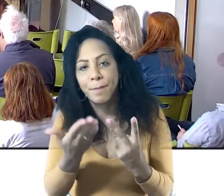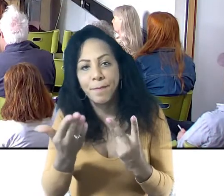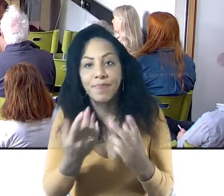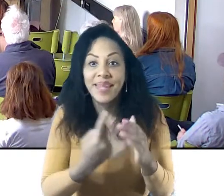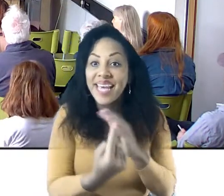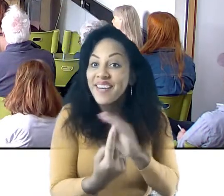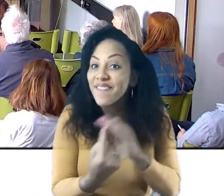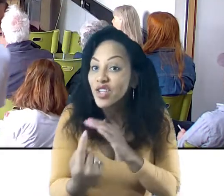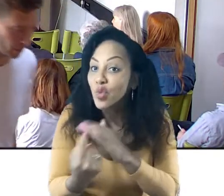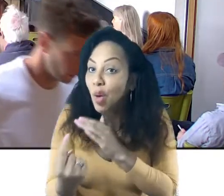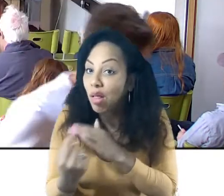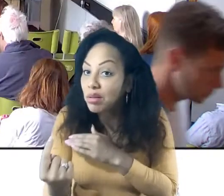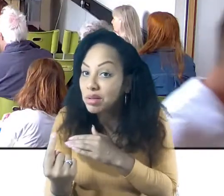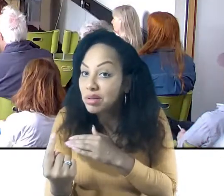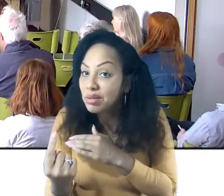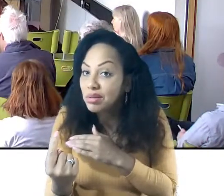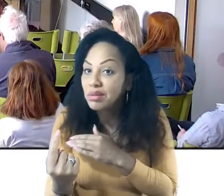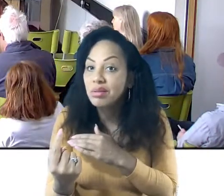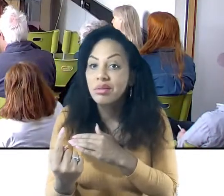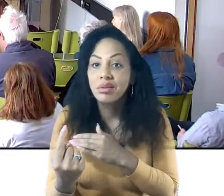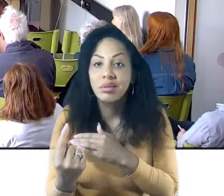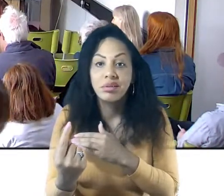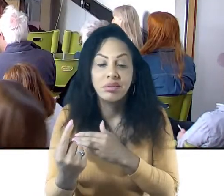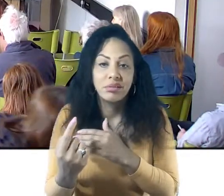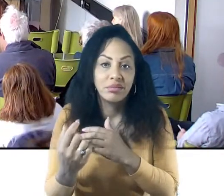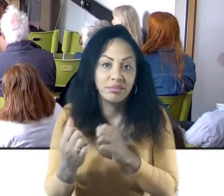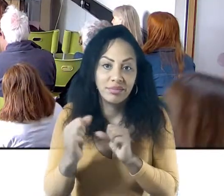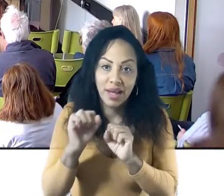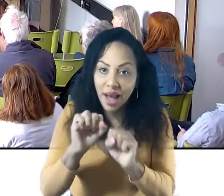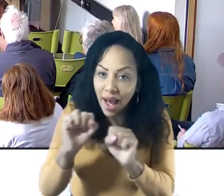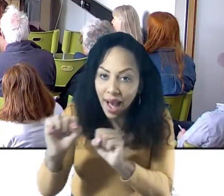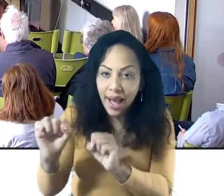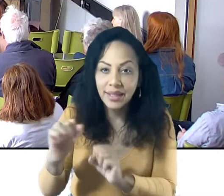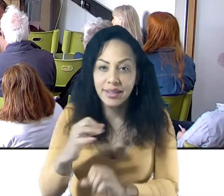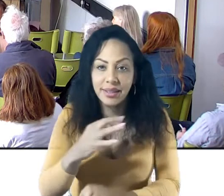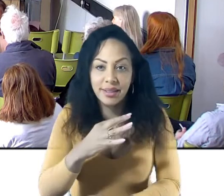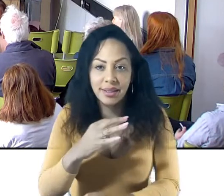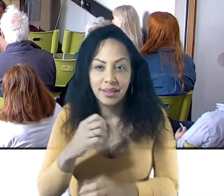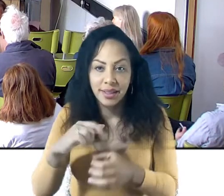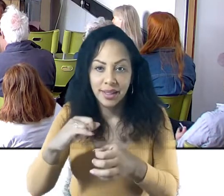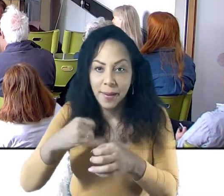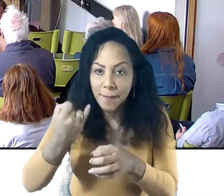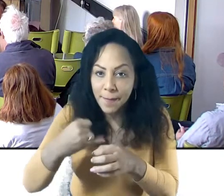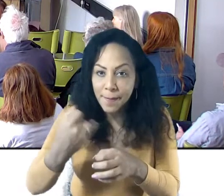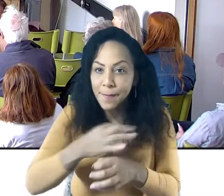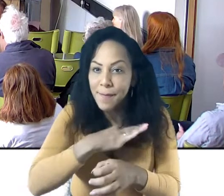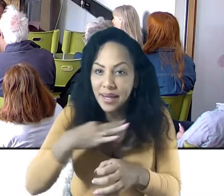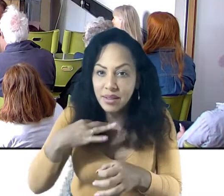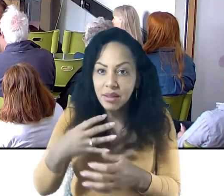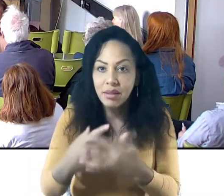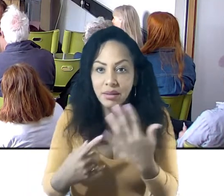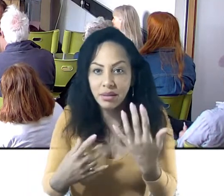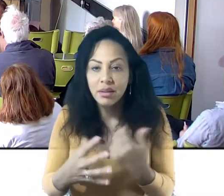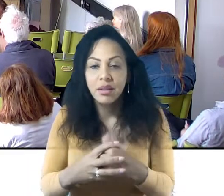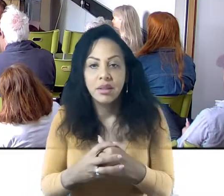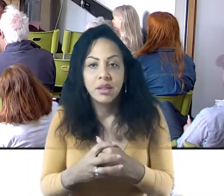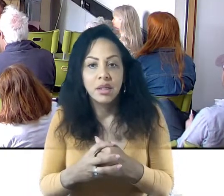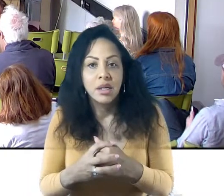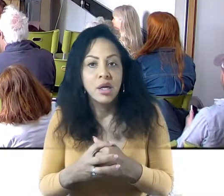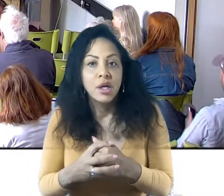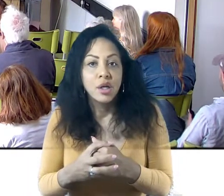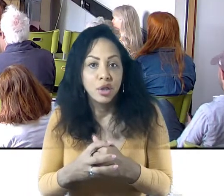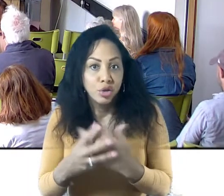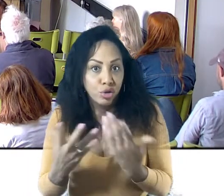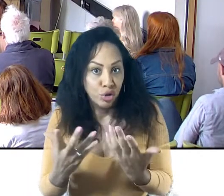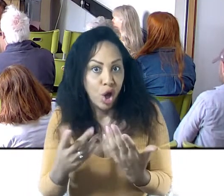individuals and medicine. Yes. So Yeah. if people Good steer. That's great. if people haven't Suggestion. delved in